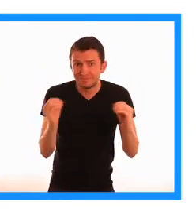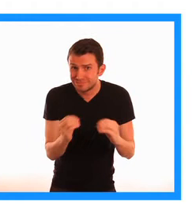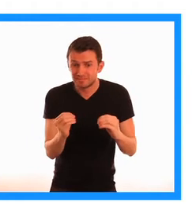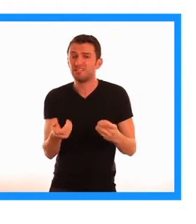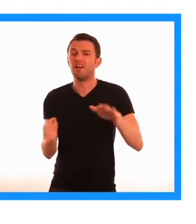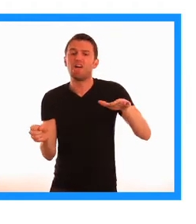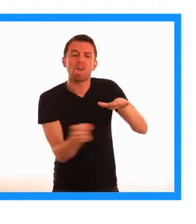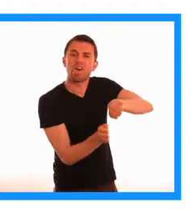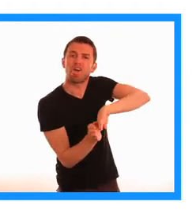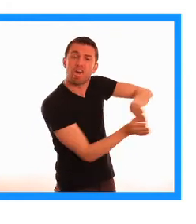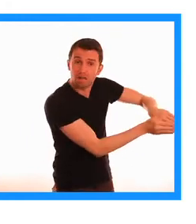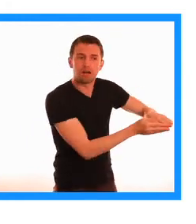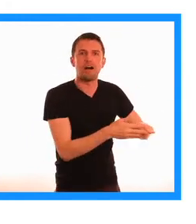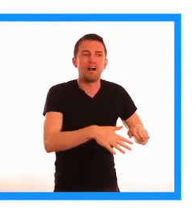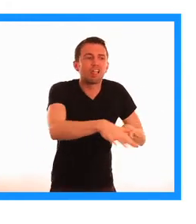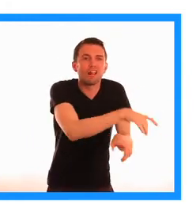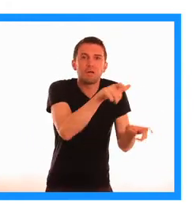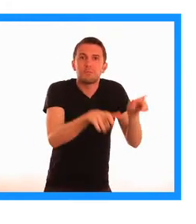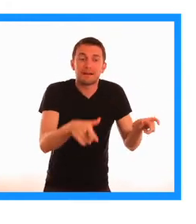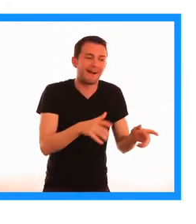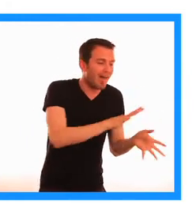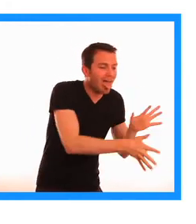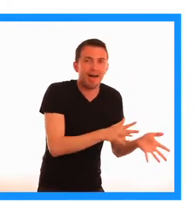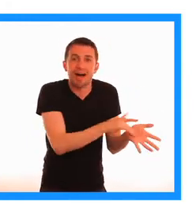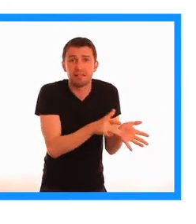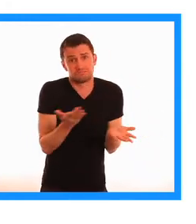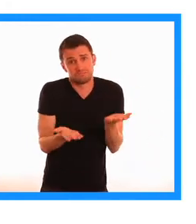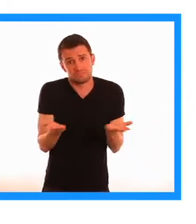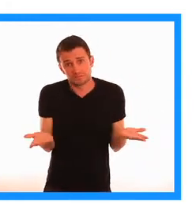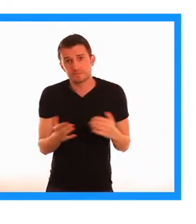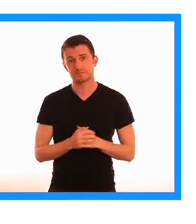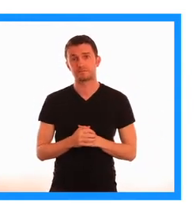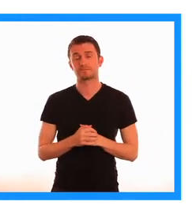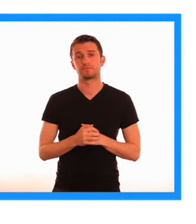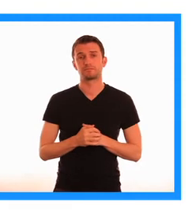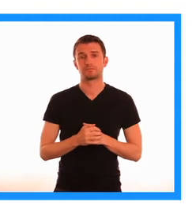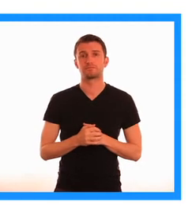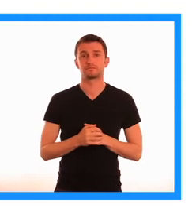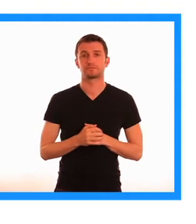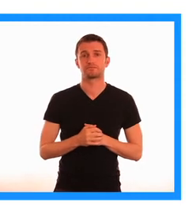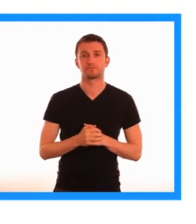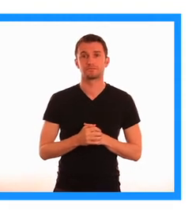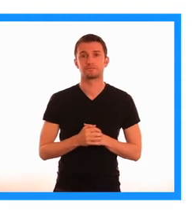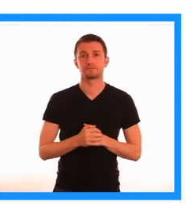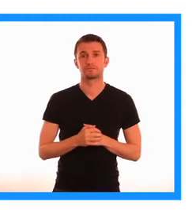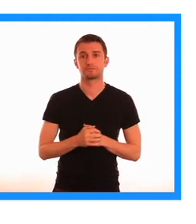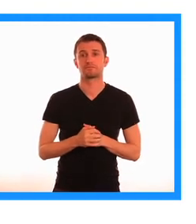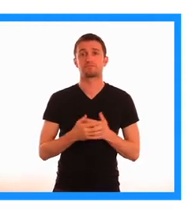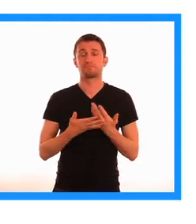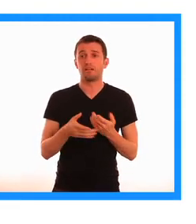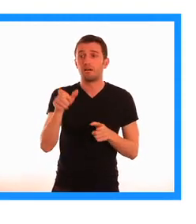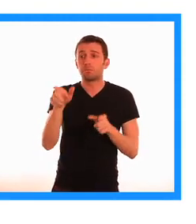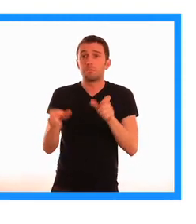and increases their vulnerability to exploitation. Discrimination against and exclusion of children with disabilities renders them disproportionately